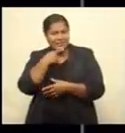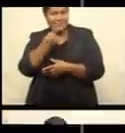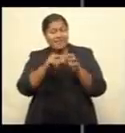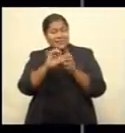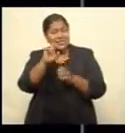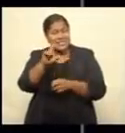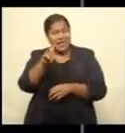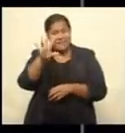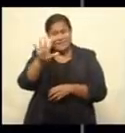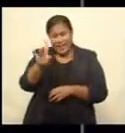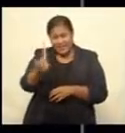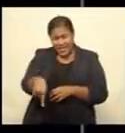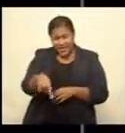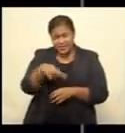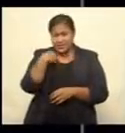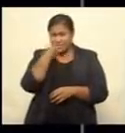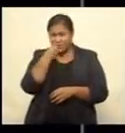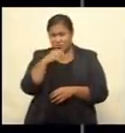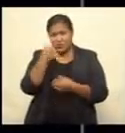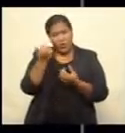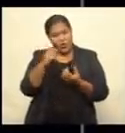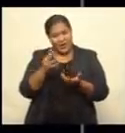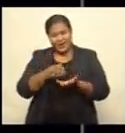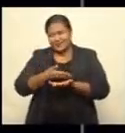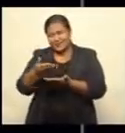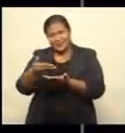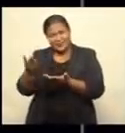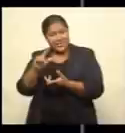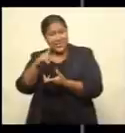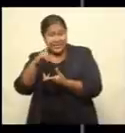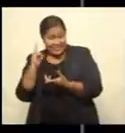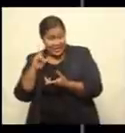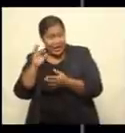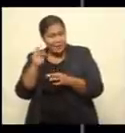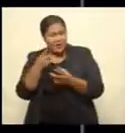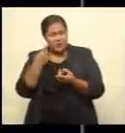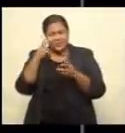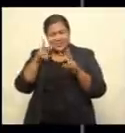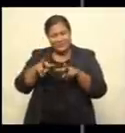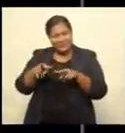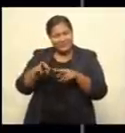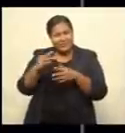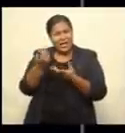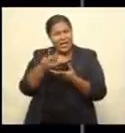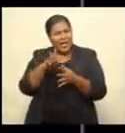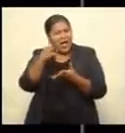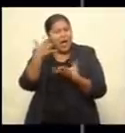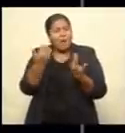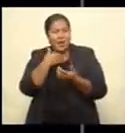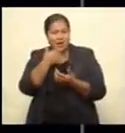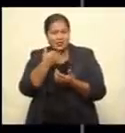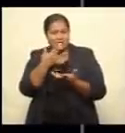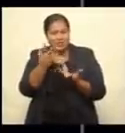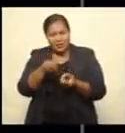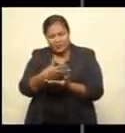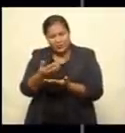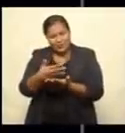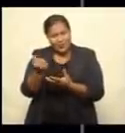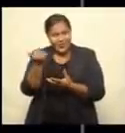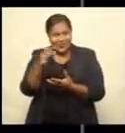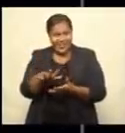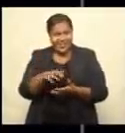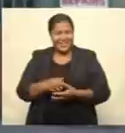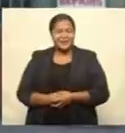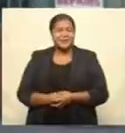that 5,000 ration packs were mobilized yesterday, but they're now looking into the amount actually distributed. Kelly Vadala